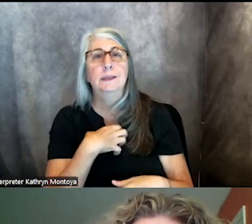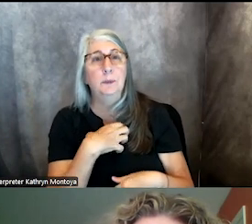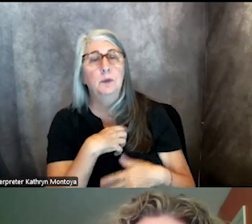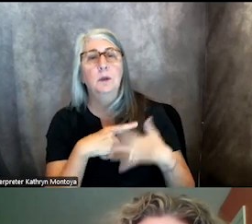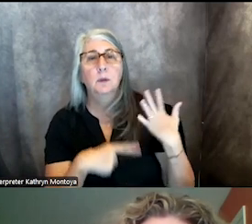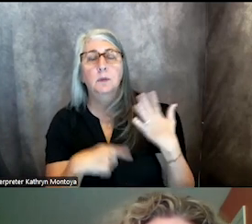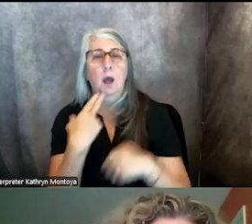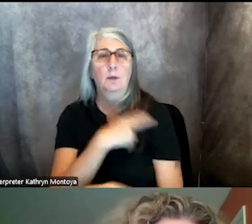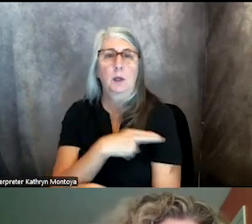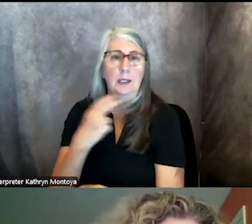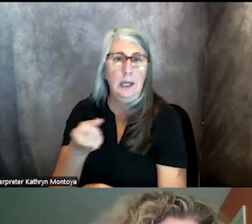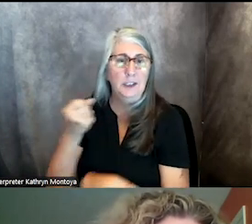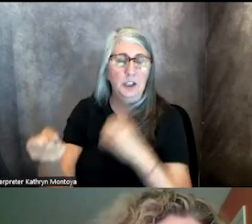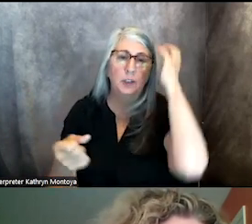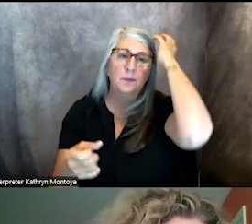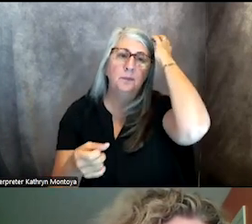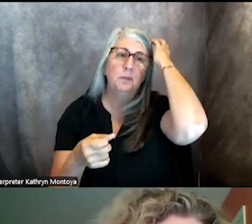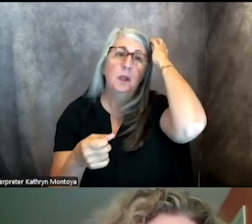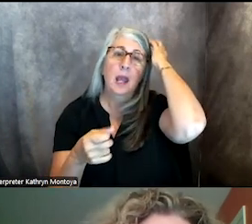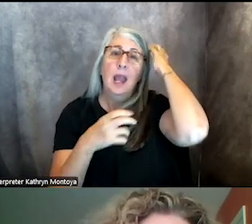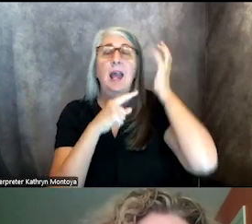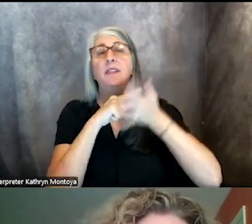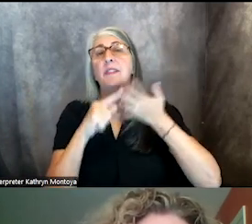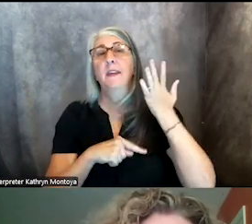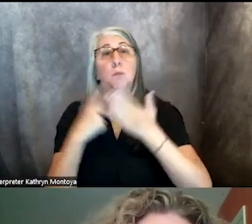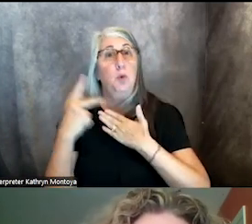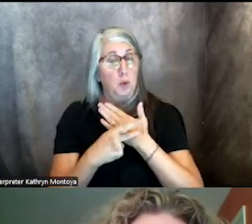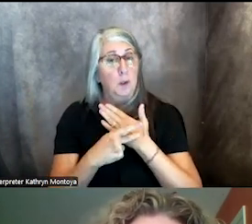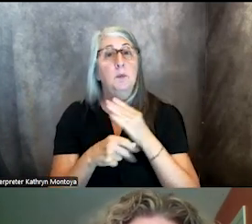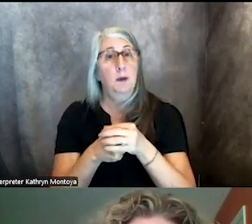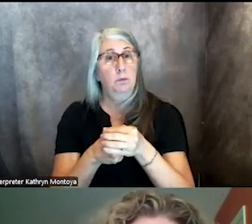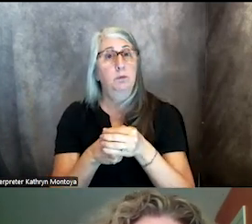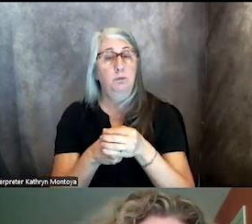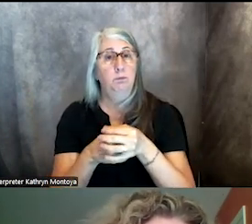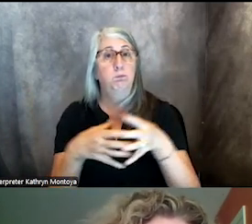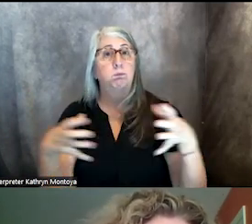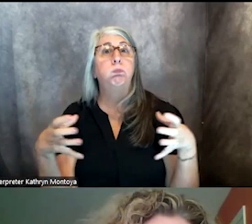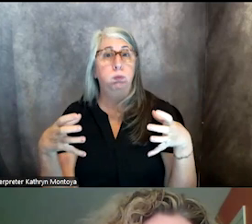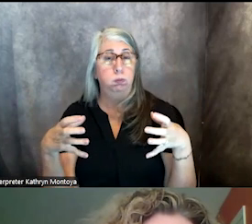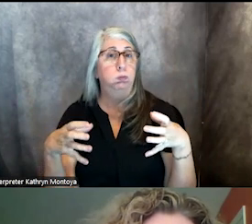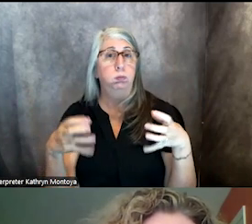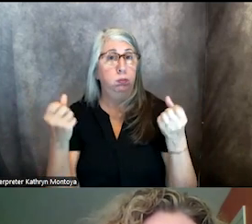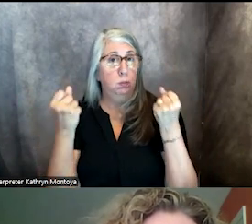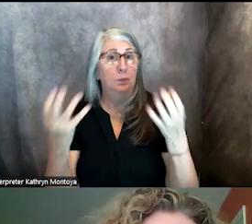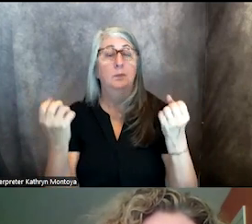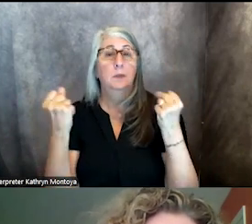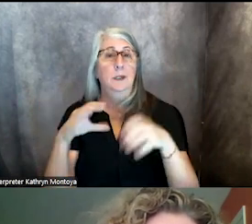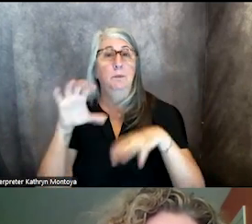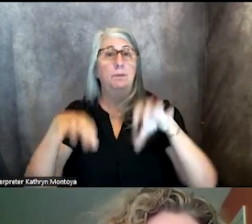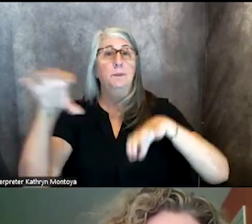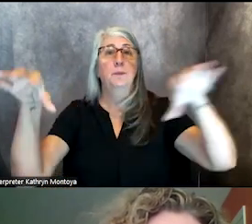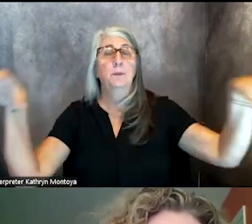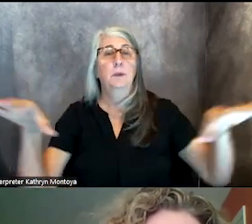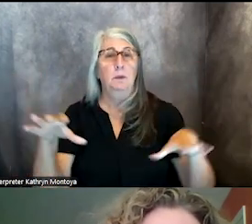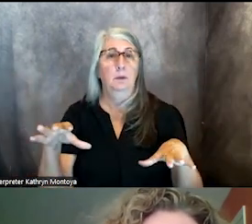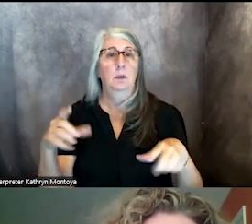credit that these programs have significantly grown, or the number of programs has significantly grown over the past 2 decades, thanks to